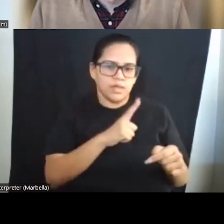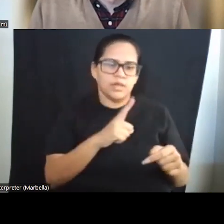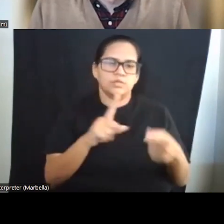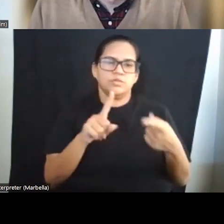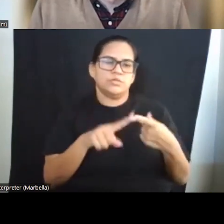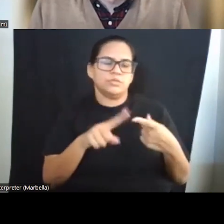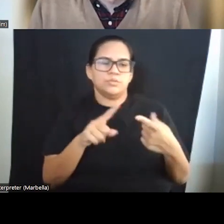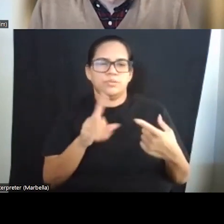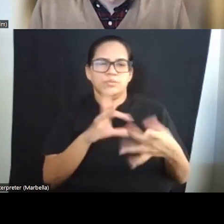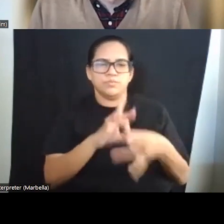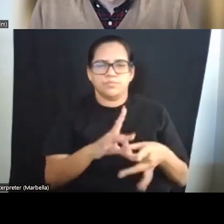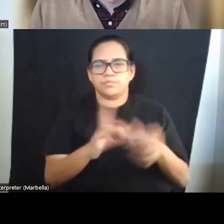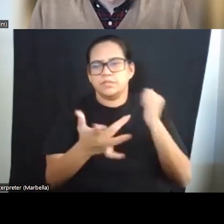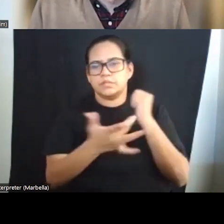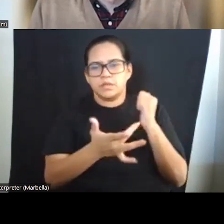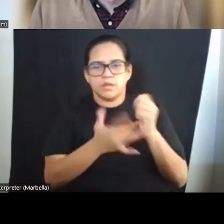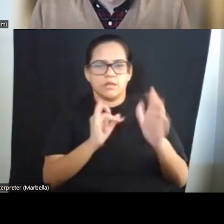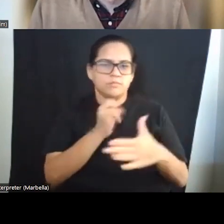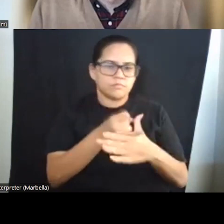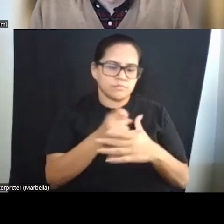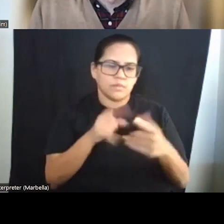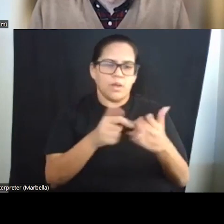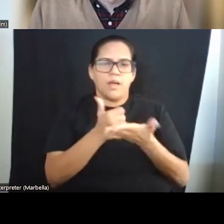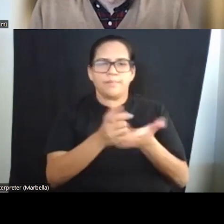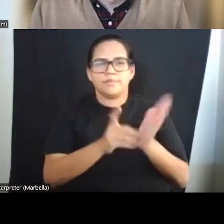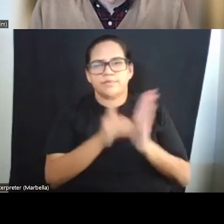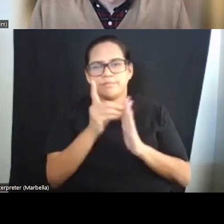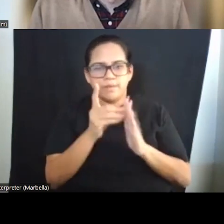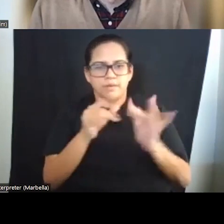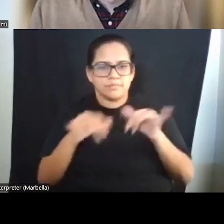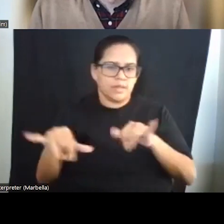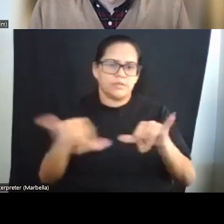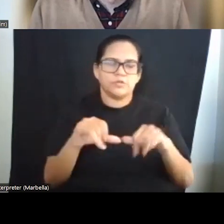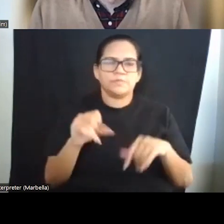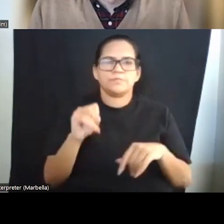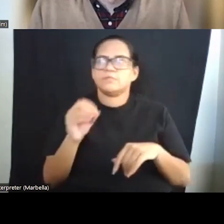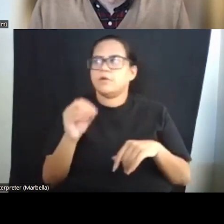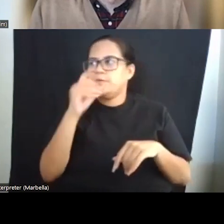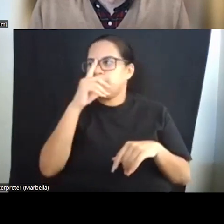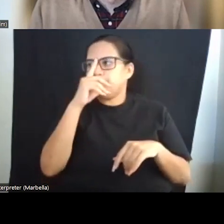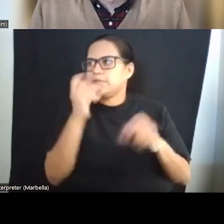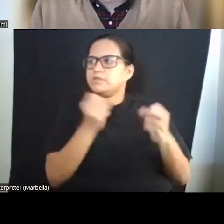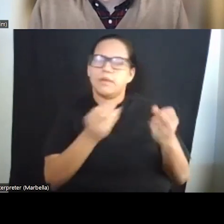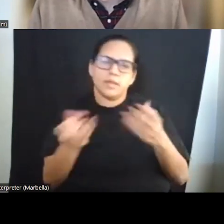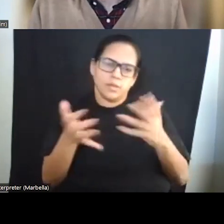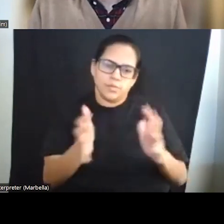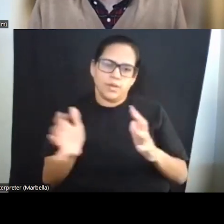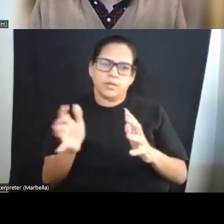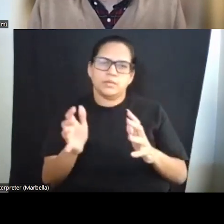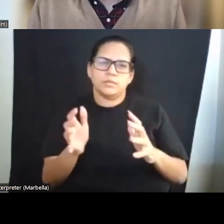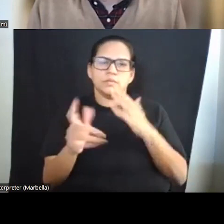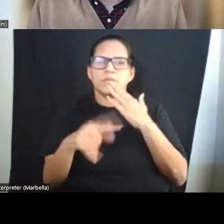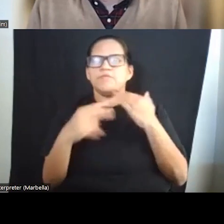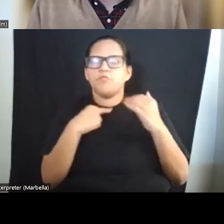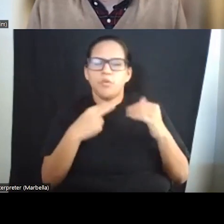to technical interventions to help develop standards. So there are many ways in which those